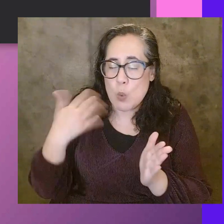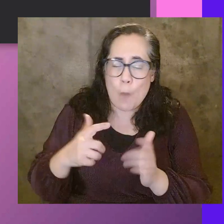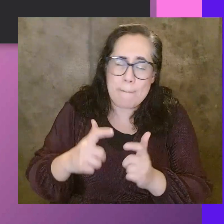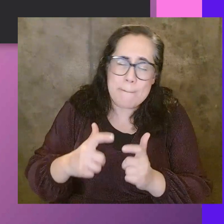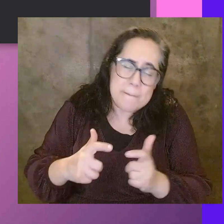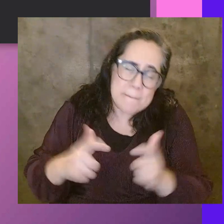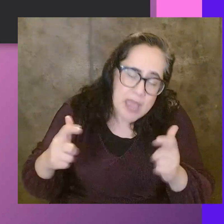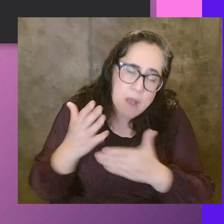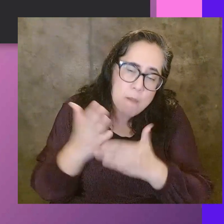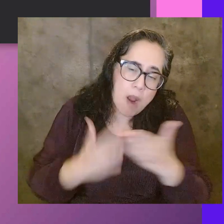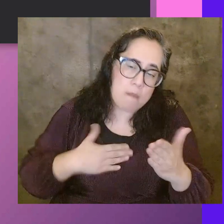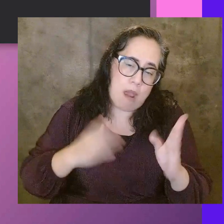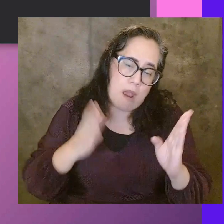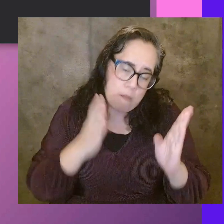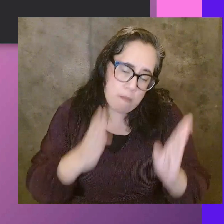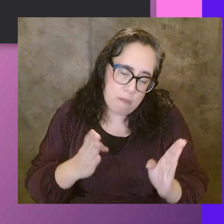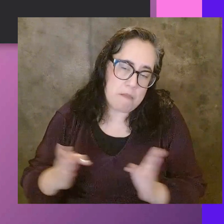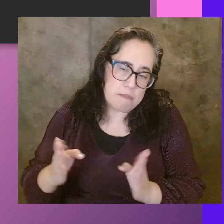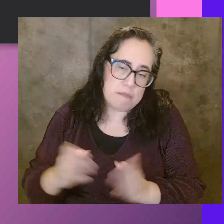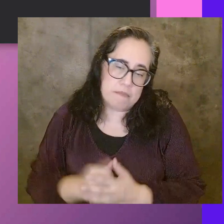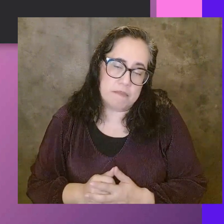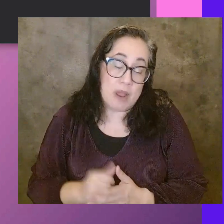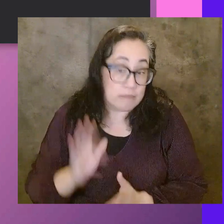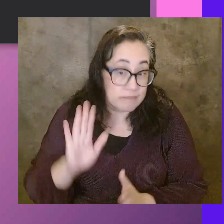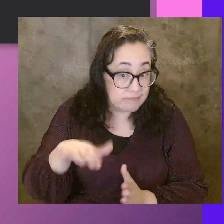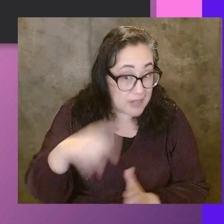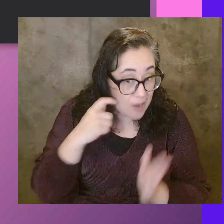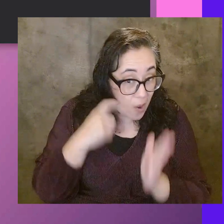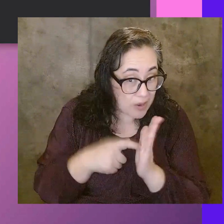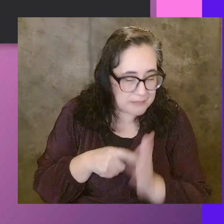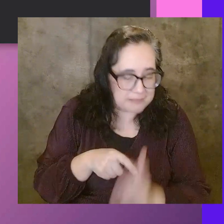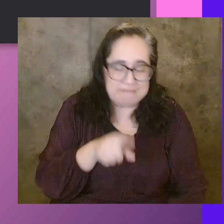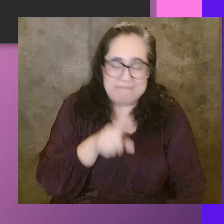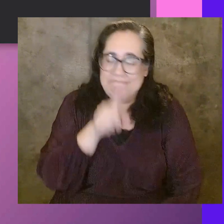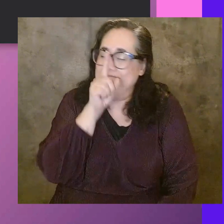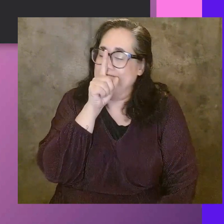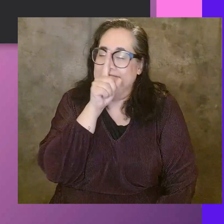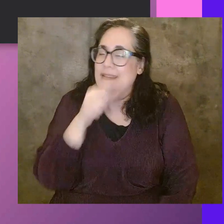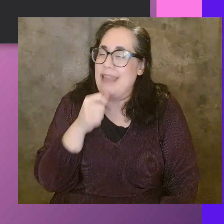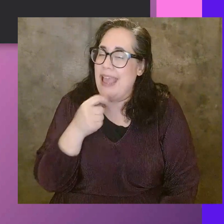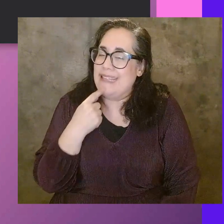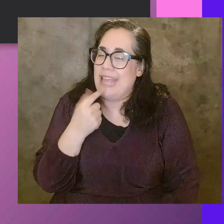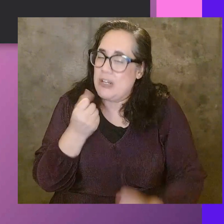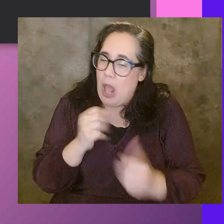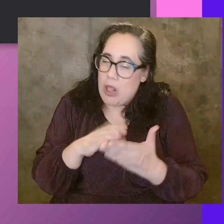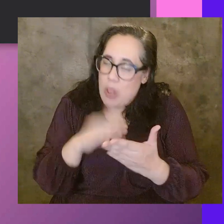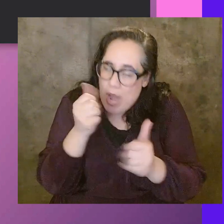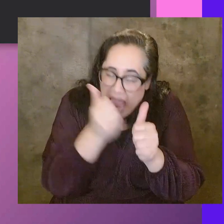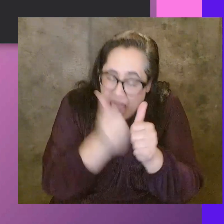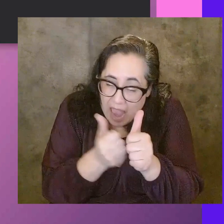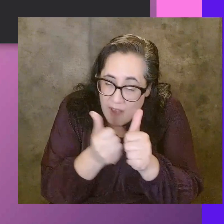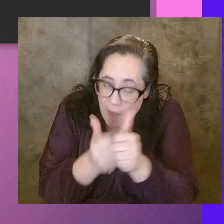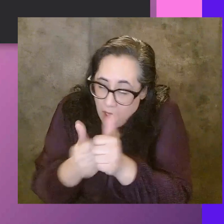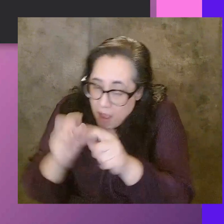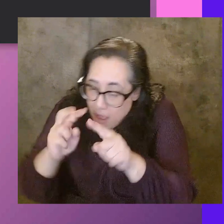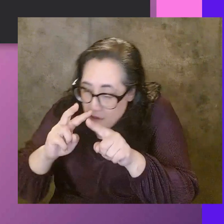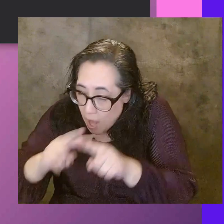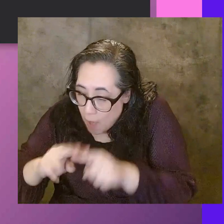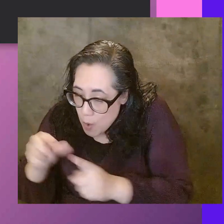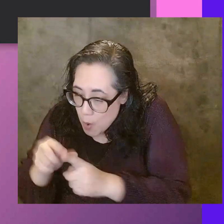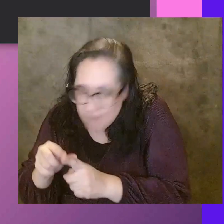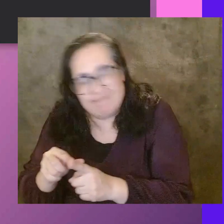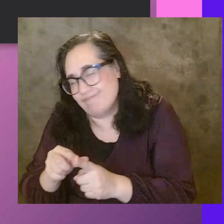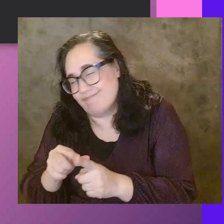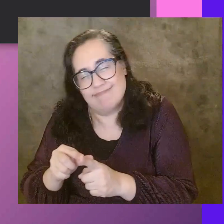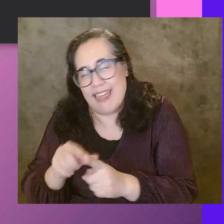Research is one of the biggest parts of my preparation. And notice, I didn't say I try to learn every possible